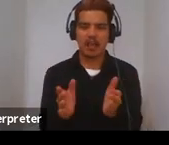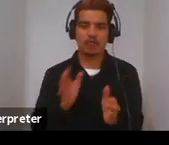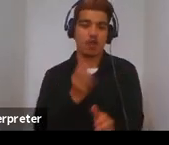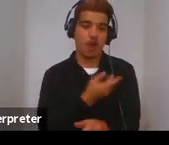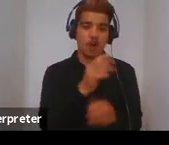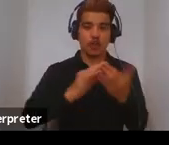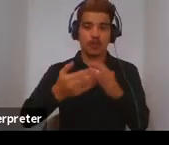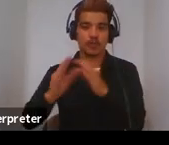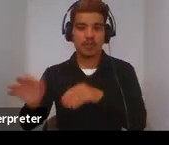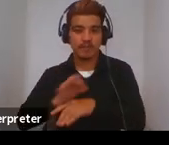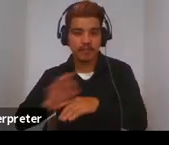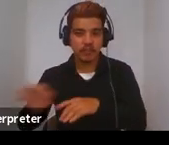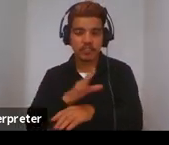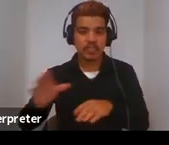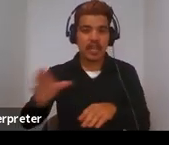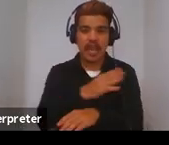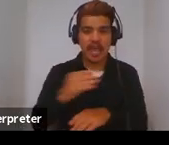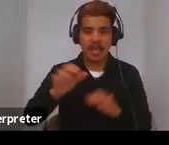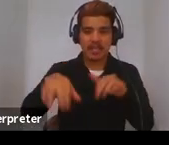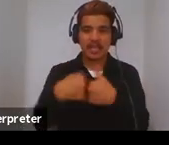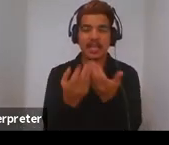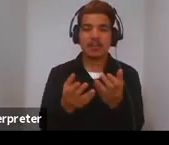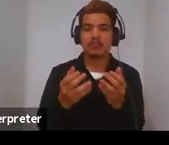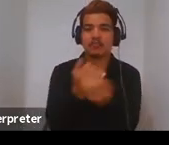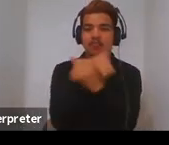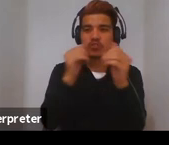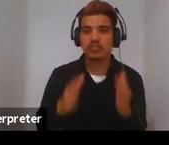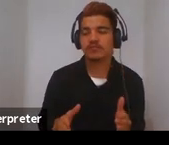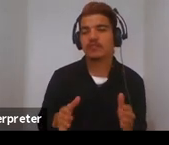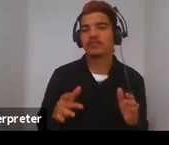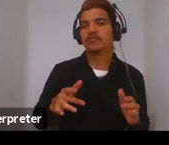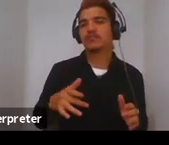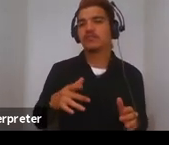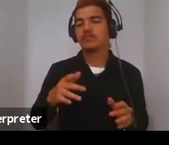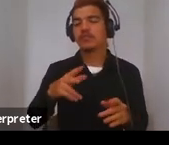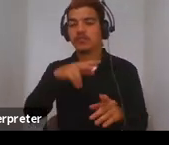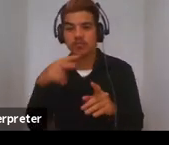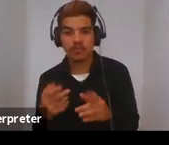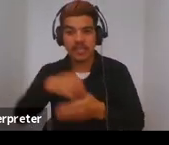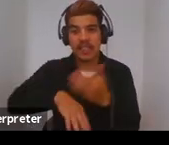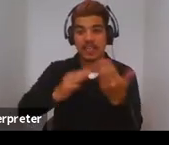survivors seem and feel heard in community.